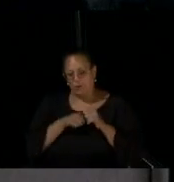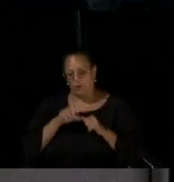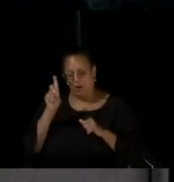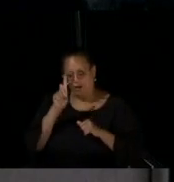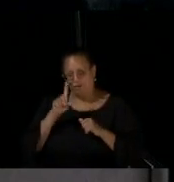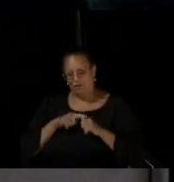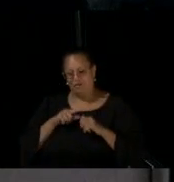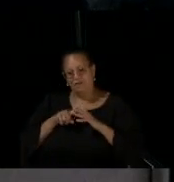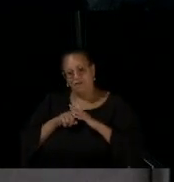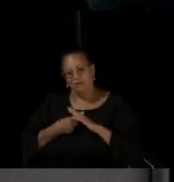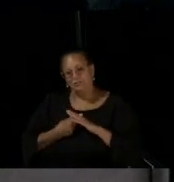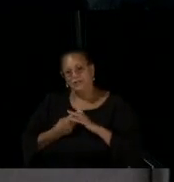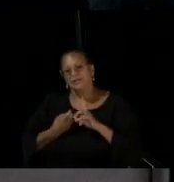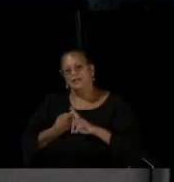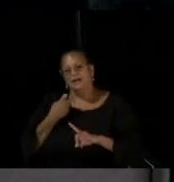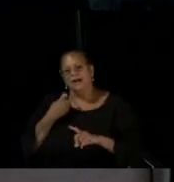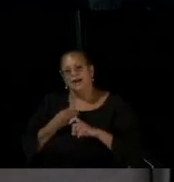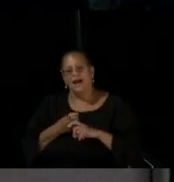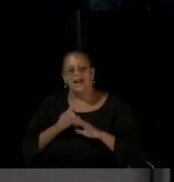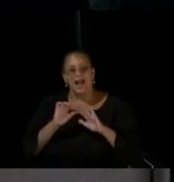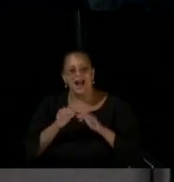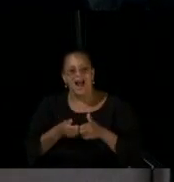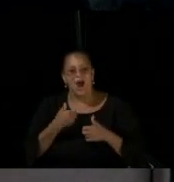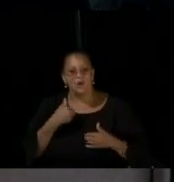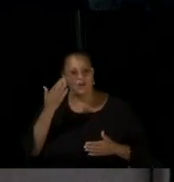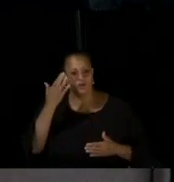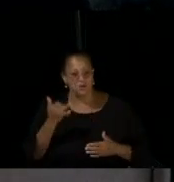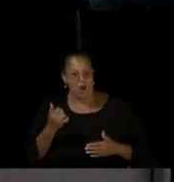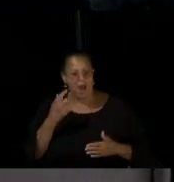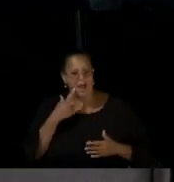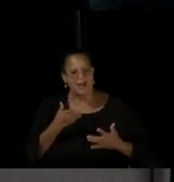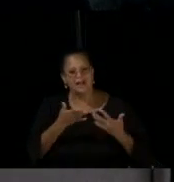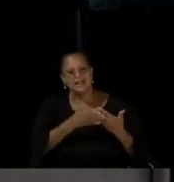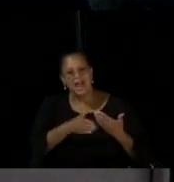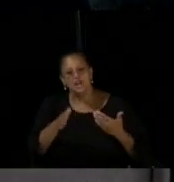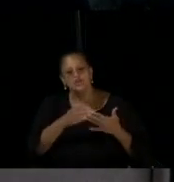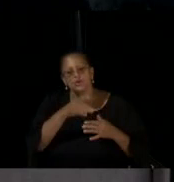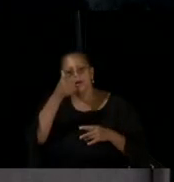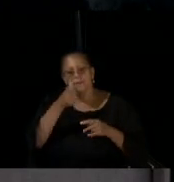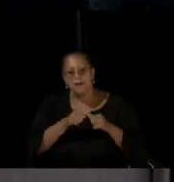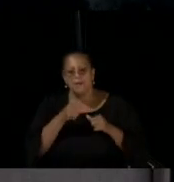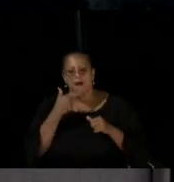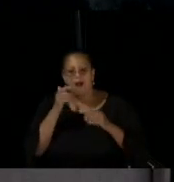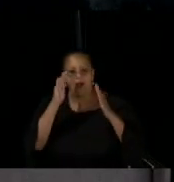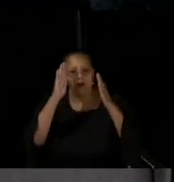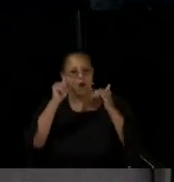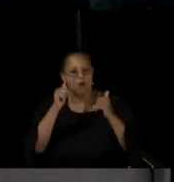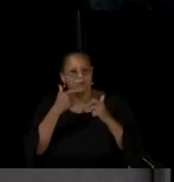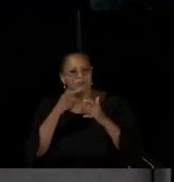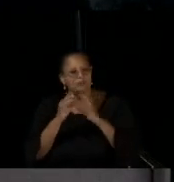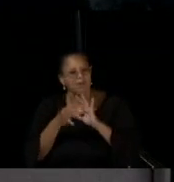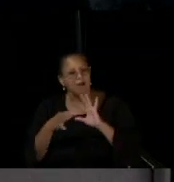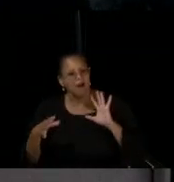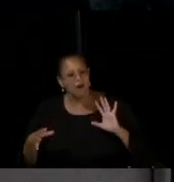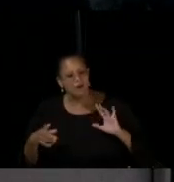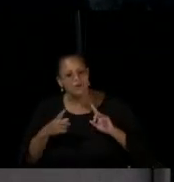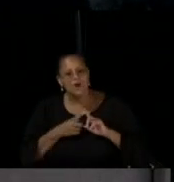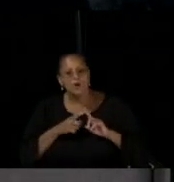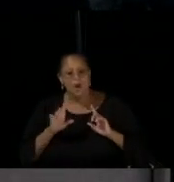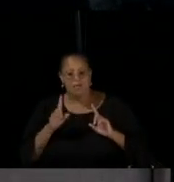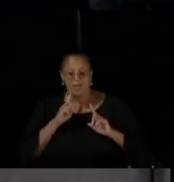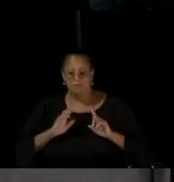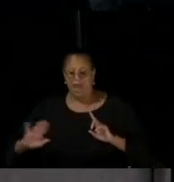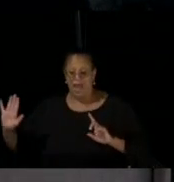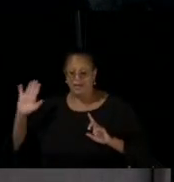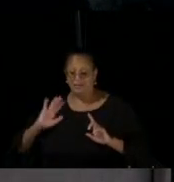of your how, and the story of your why. And as you remember, I hope you also let go. Because while the past